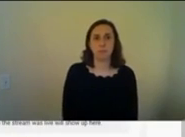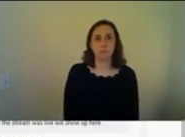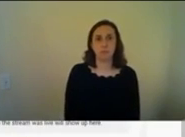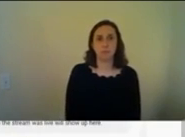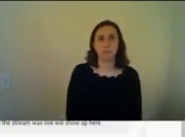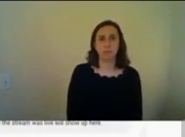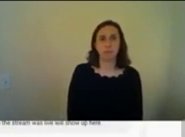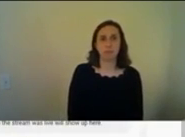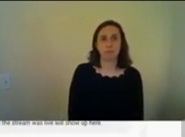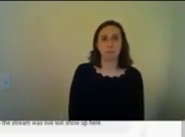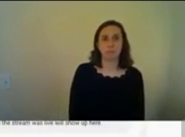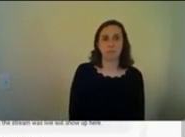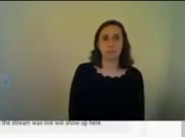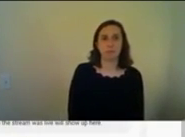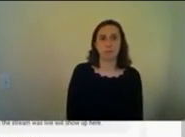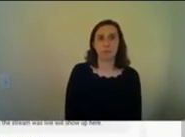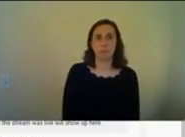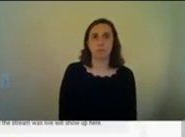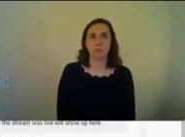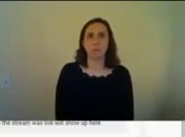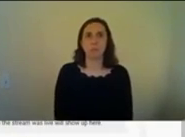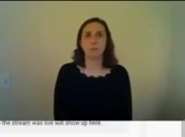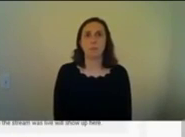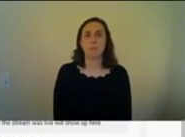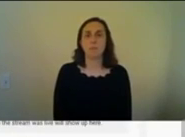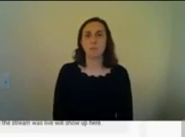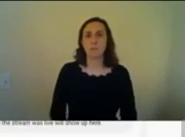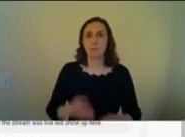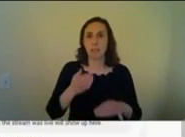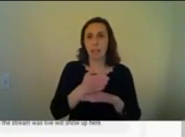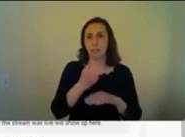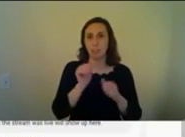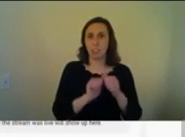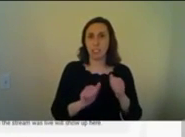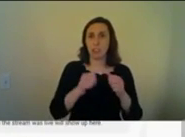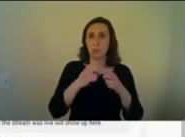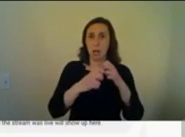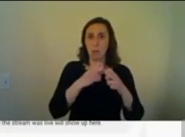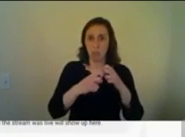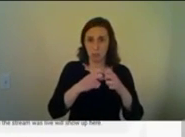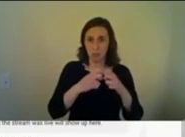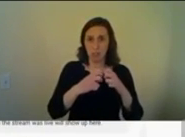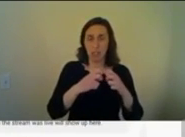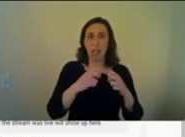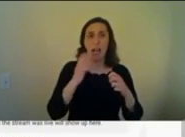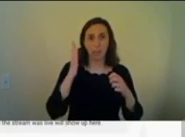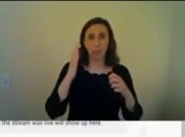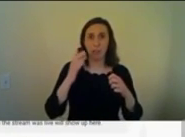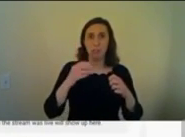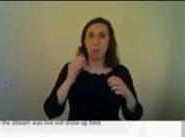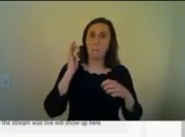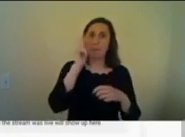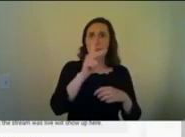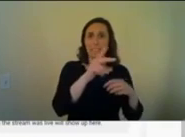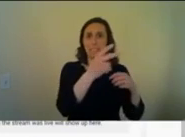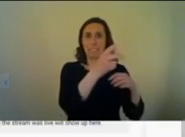We'll probably scroll up and down to this after I do each one. I need most of a page to do a division, so you're going to see some scrolling up and down, but we're going